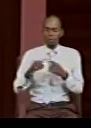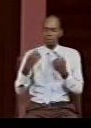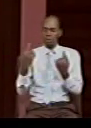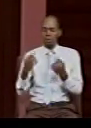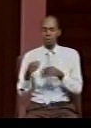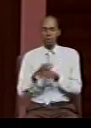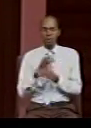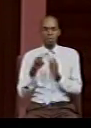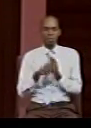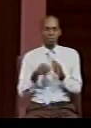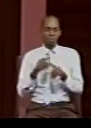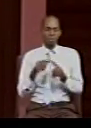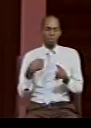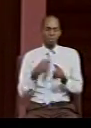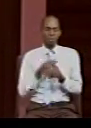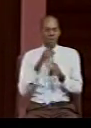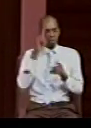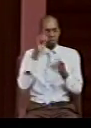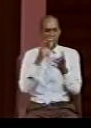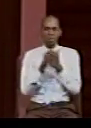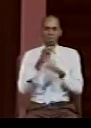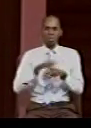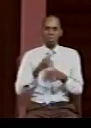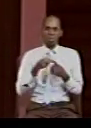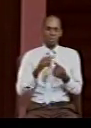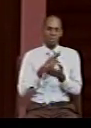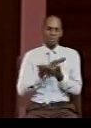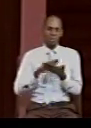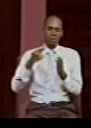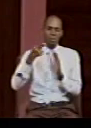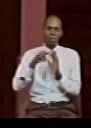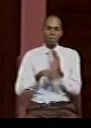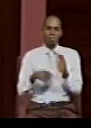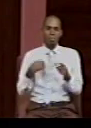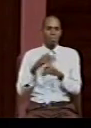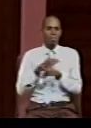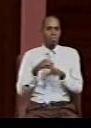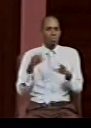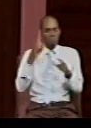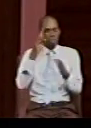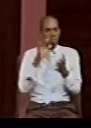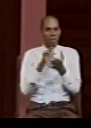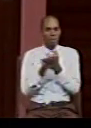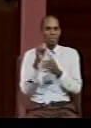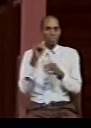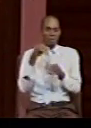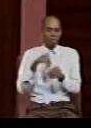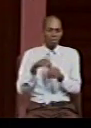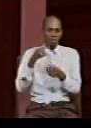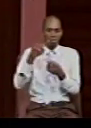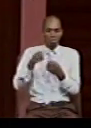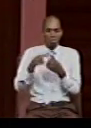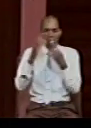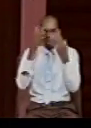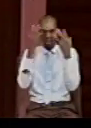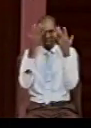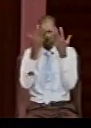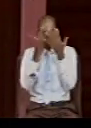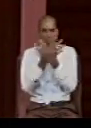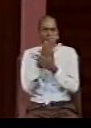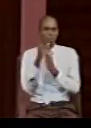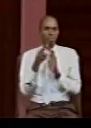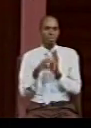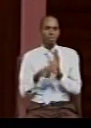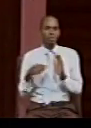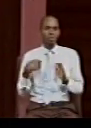sinfulness. We believe unto righteousness. We don't believe into darkness. We